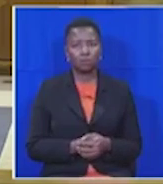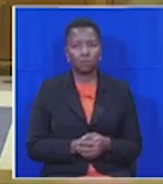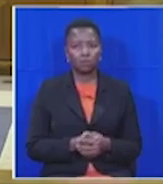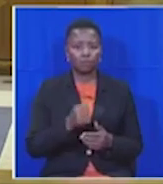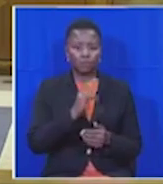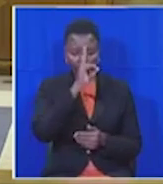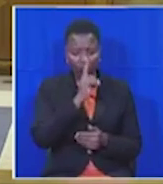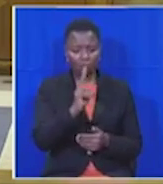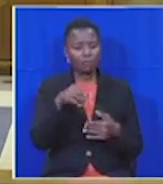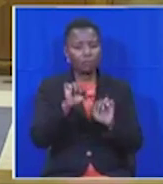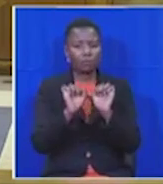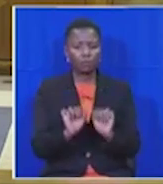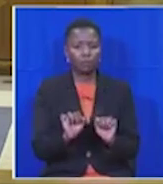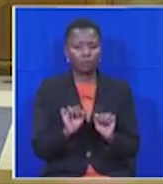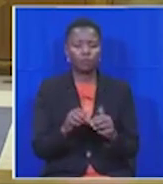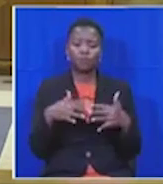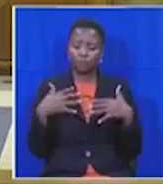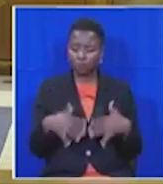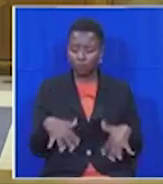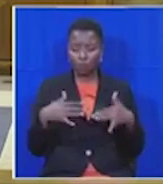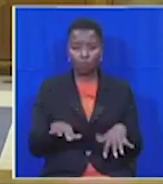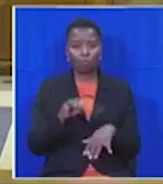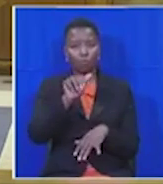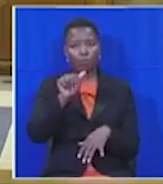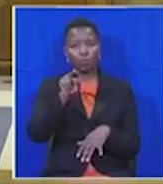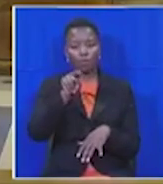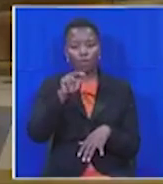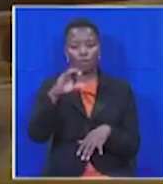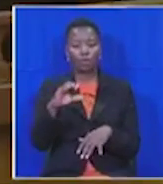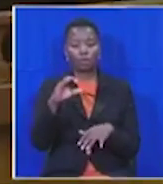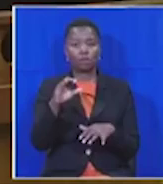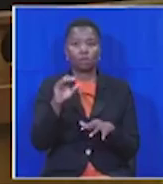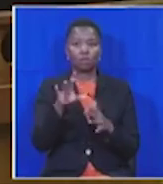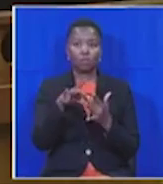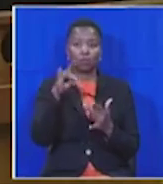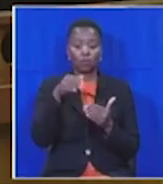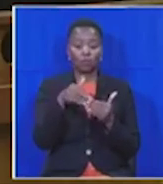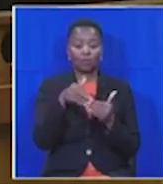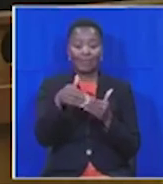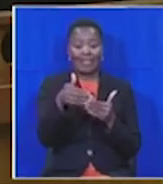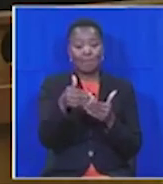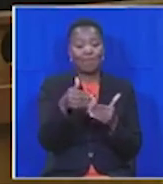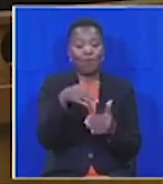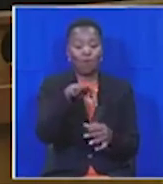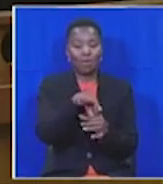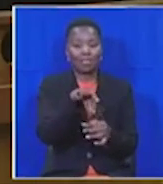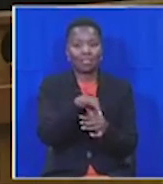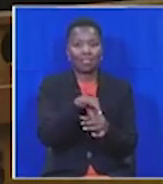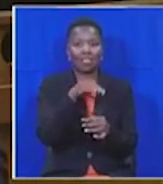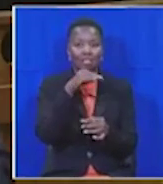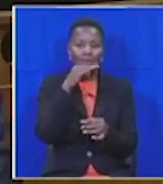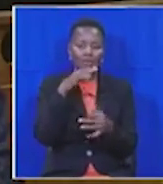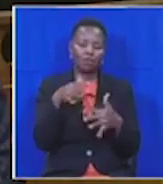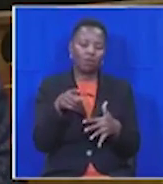Honourable Chairperson, it's truly incredible that the ANC would choose to close this term just before an election on what is surely their weakest